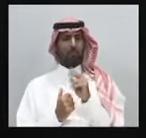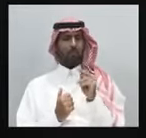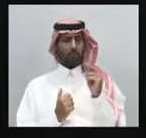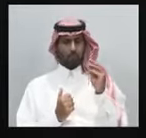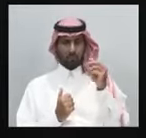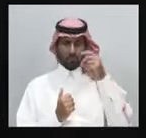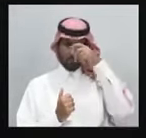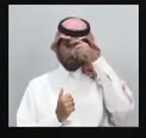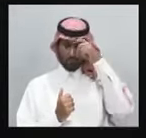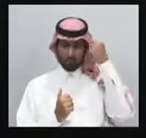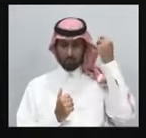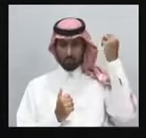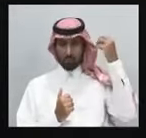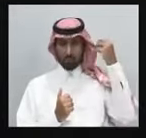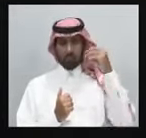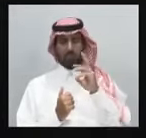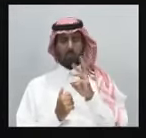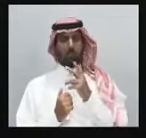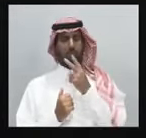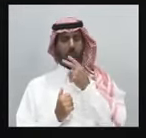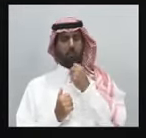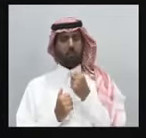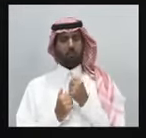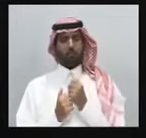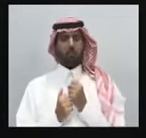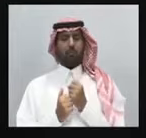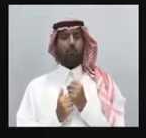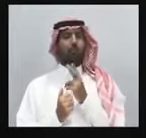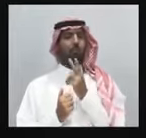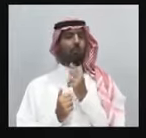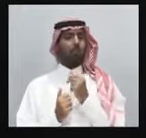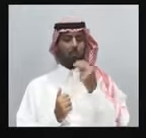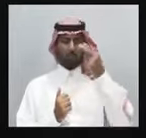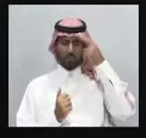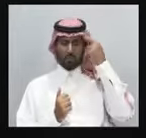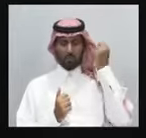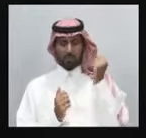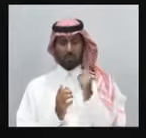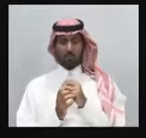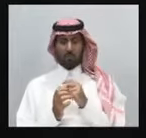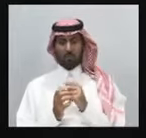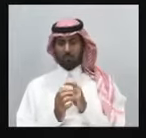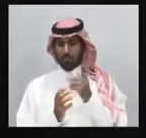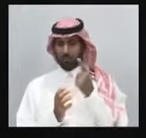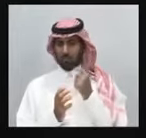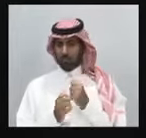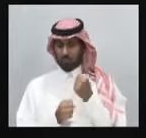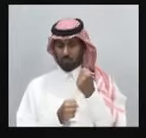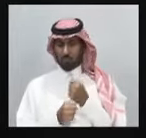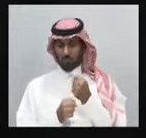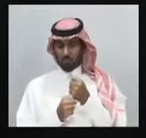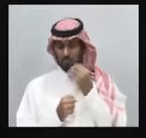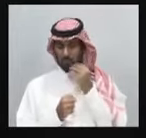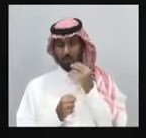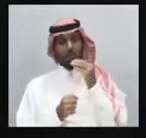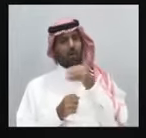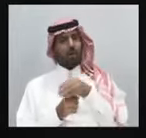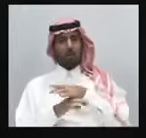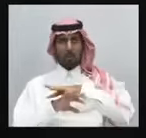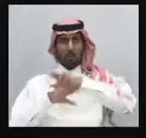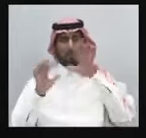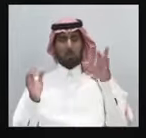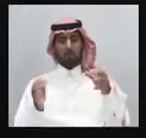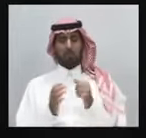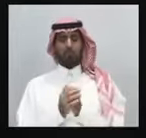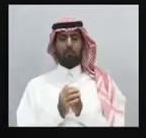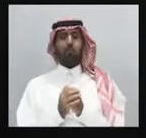to cope with high temperature, hot weather, because you're going to work outside.